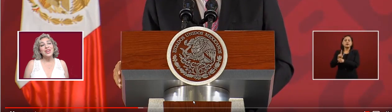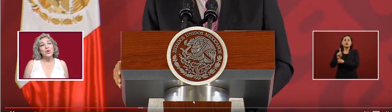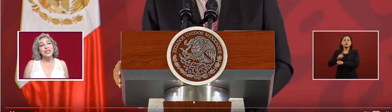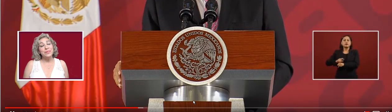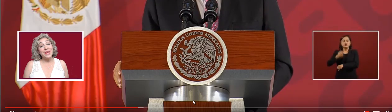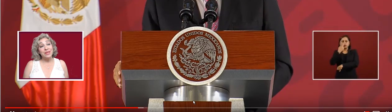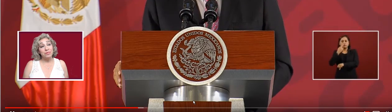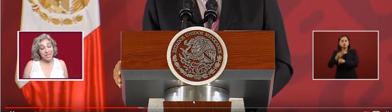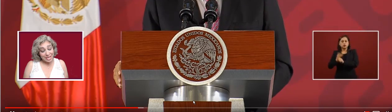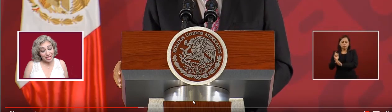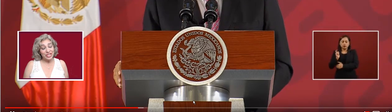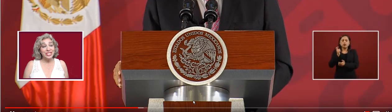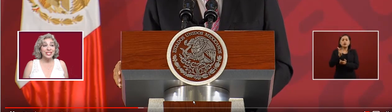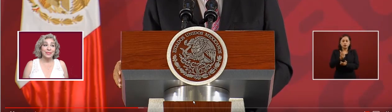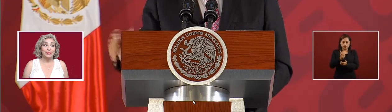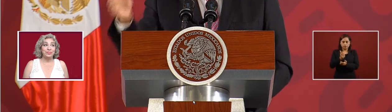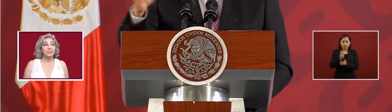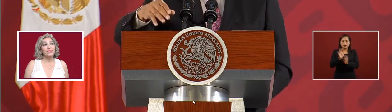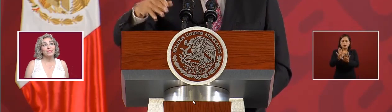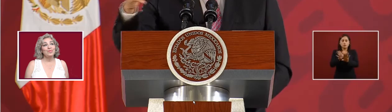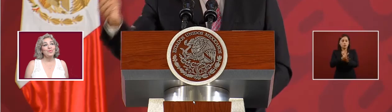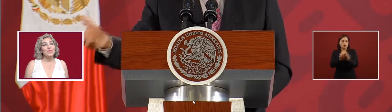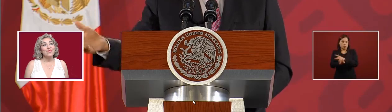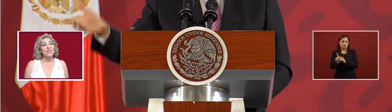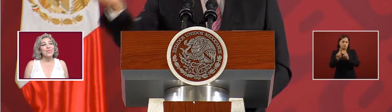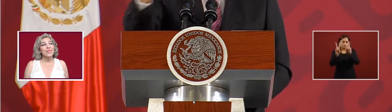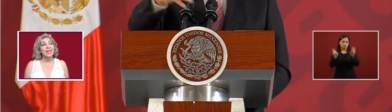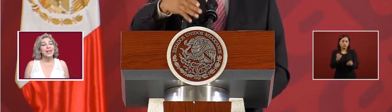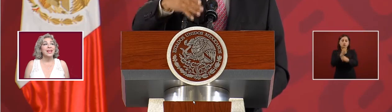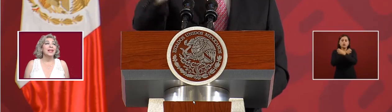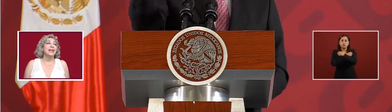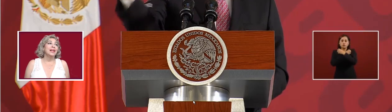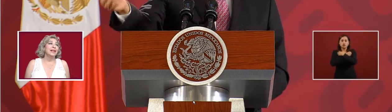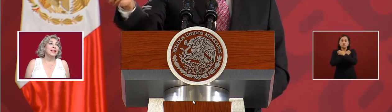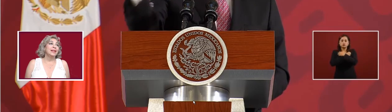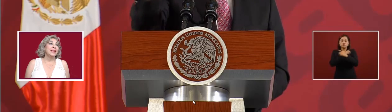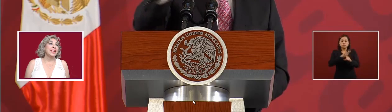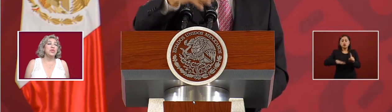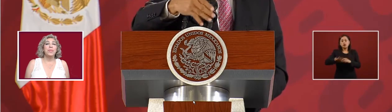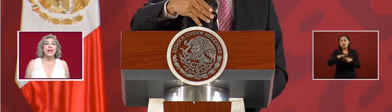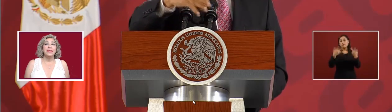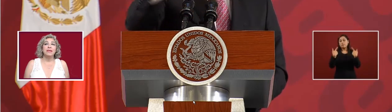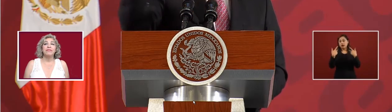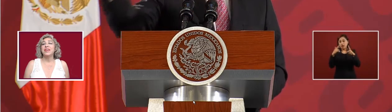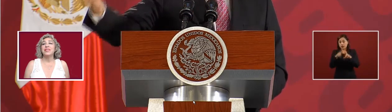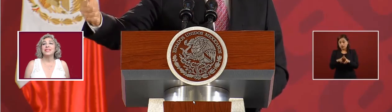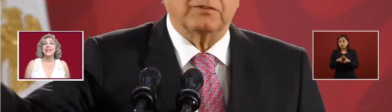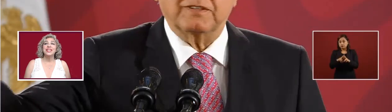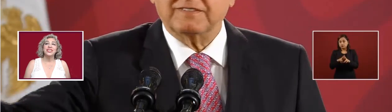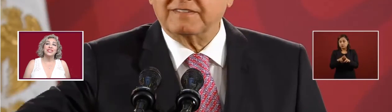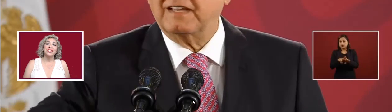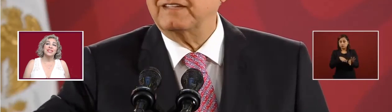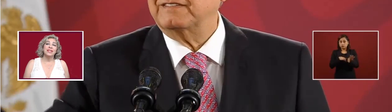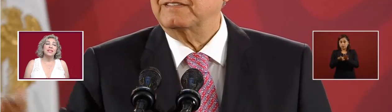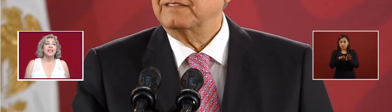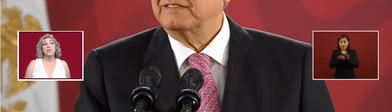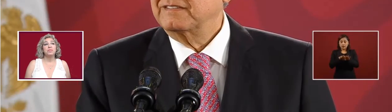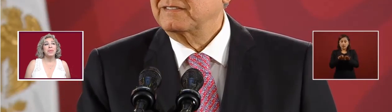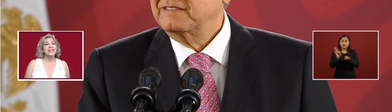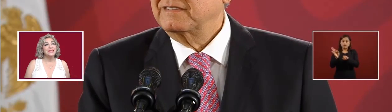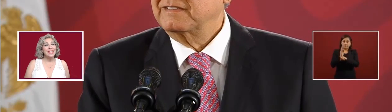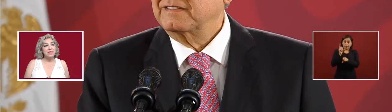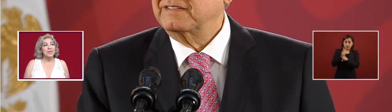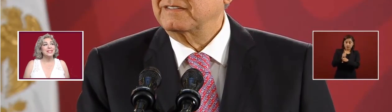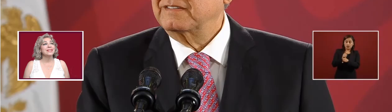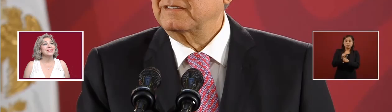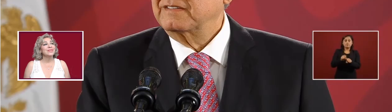in order to pay the teachers, in order to pay the like you pay the federal teachers, they will